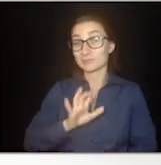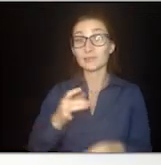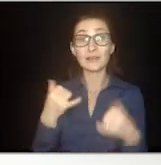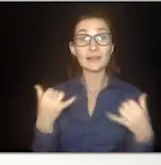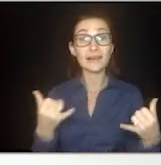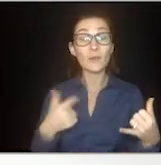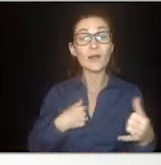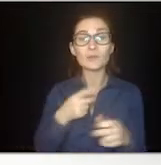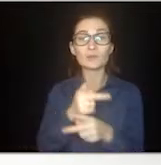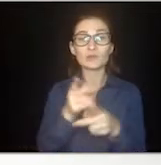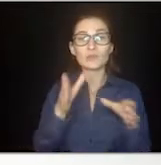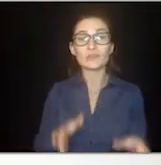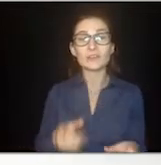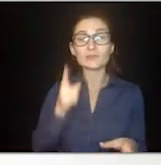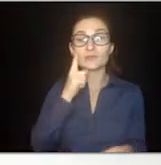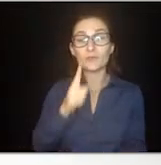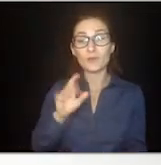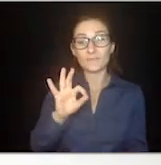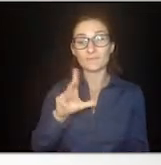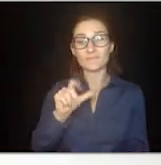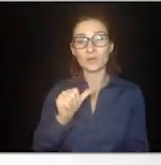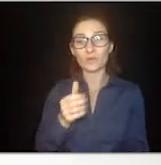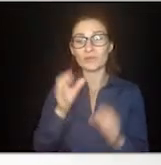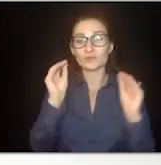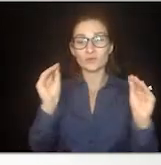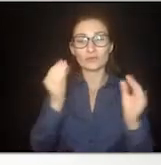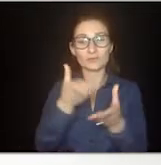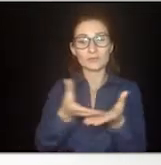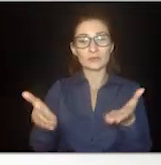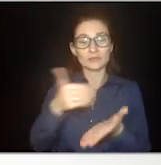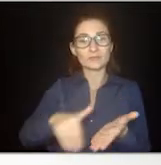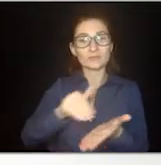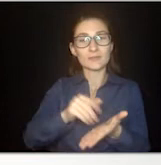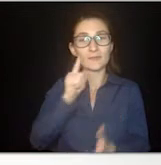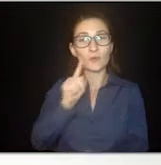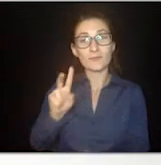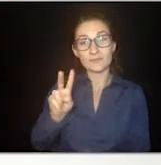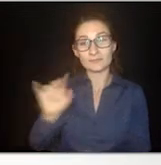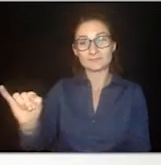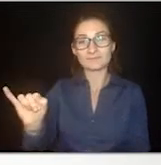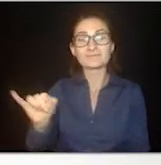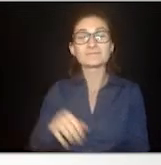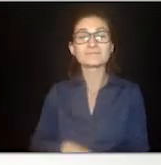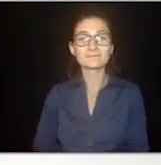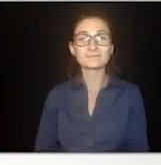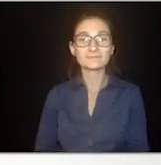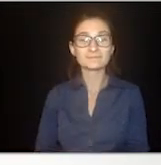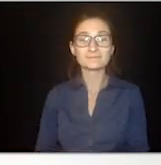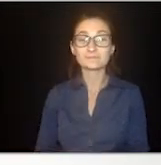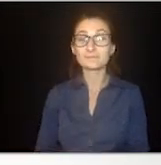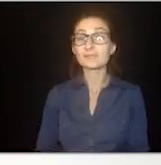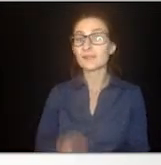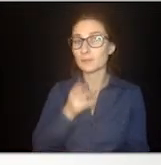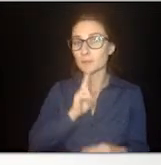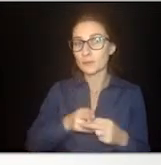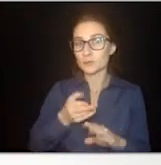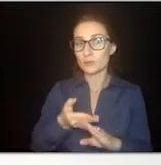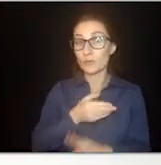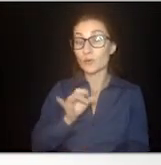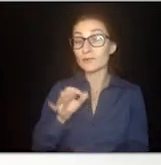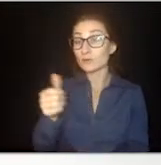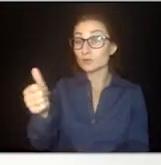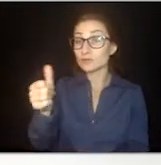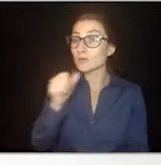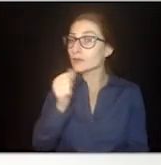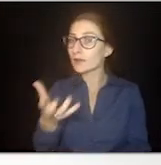now the supervisor at the Florida Instructional Materials Center for the Visually Impaired. Like I said earlier, if you weren't in here, if you are not on our